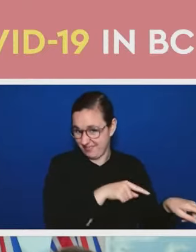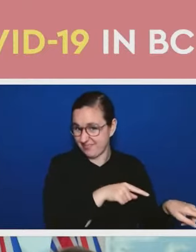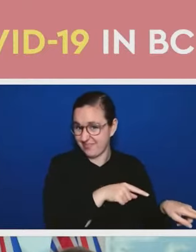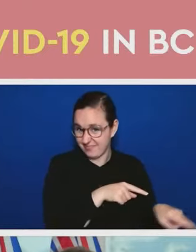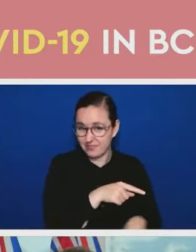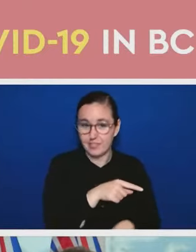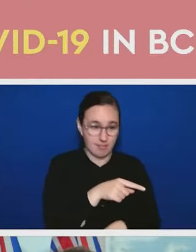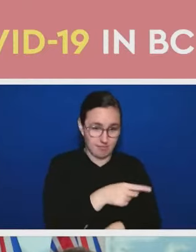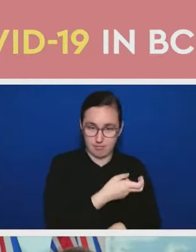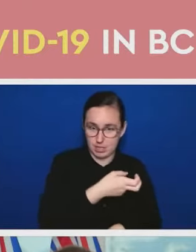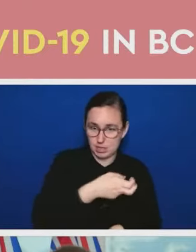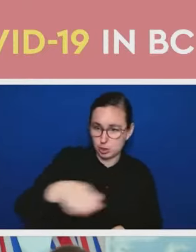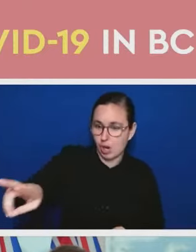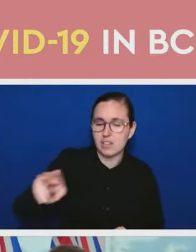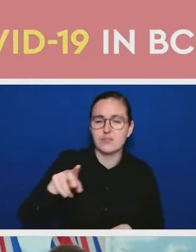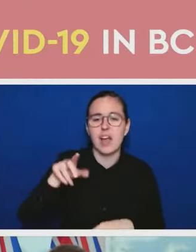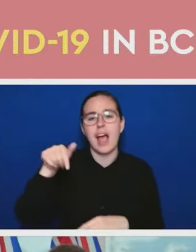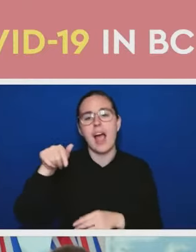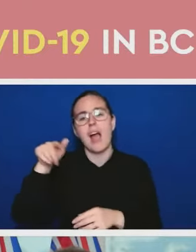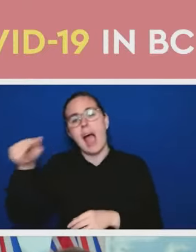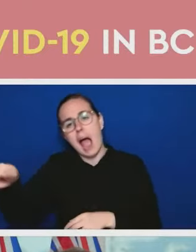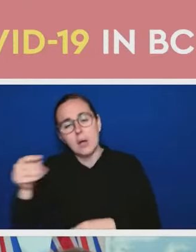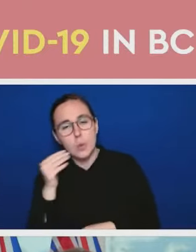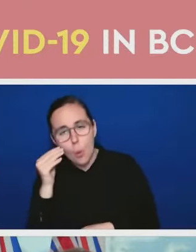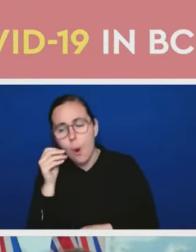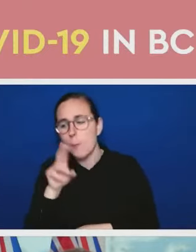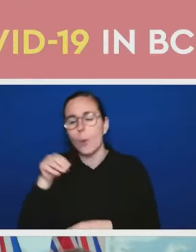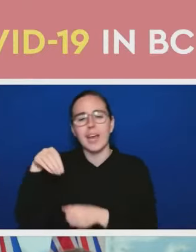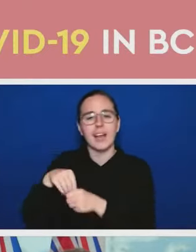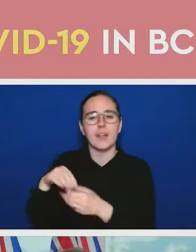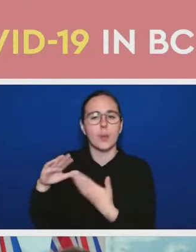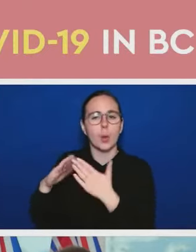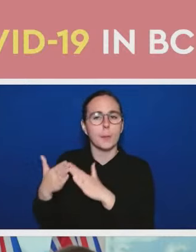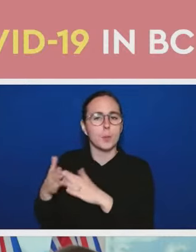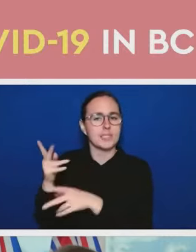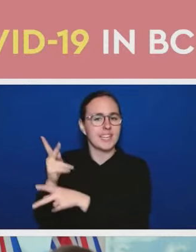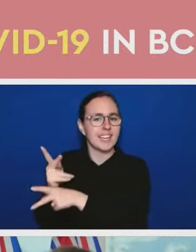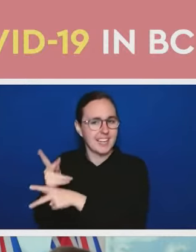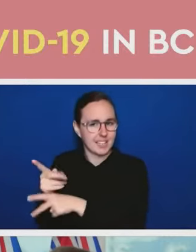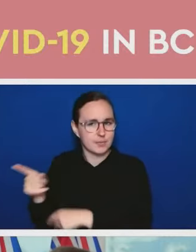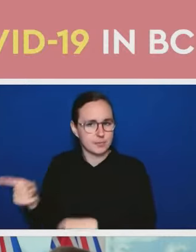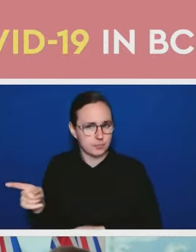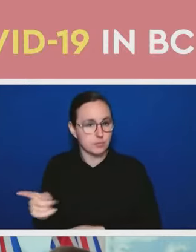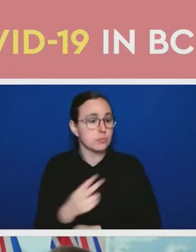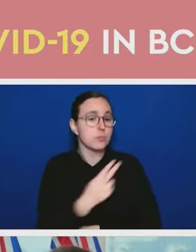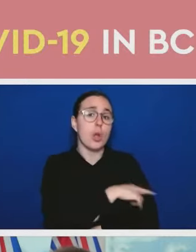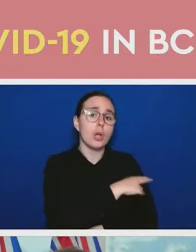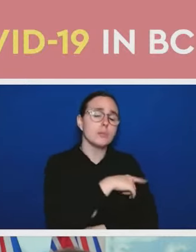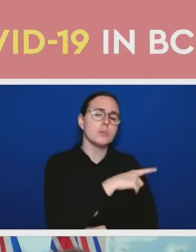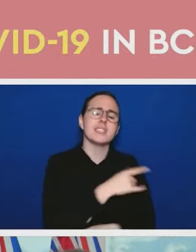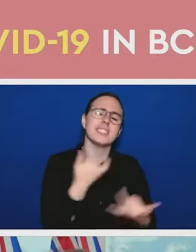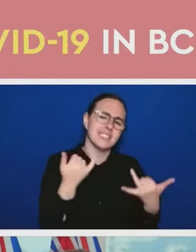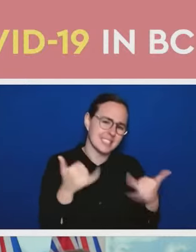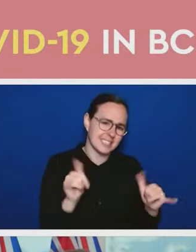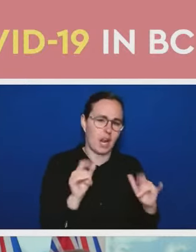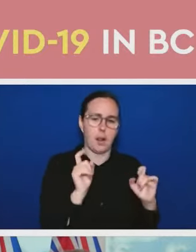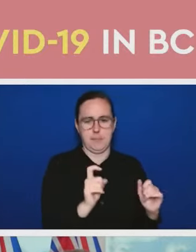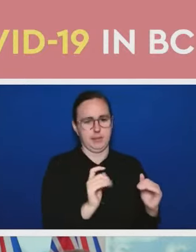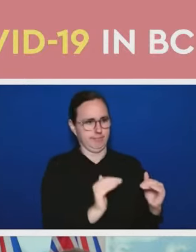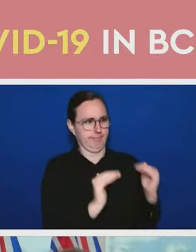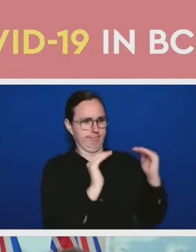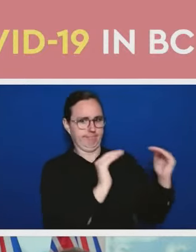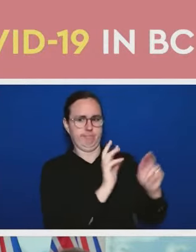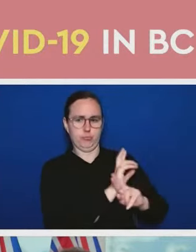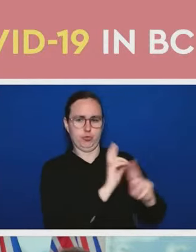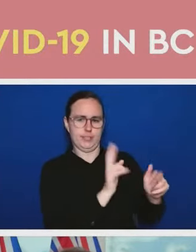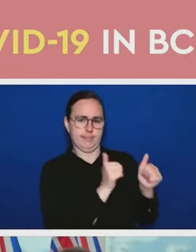to receive and must receive outstanding care. On slide 24, we talk about the operational task group